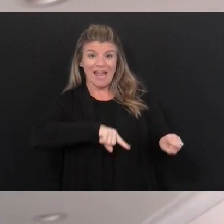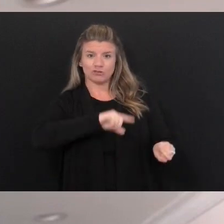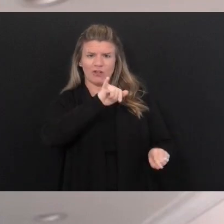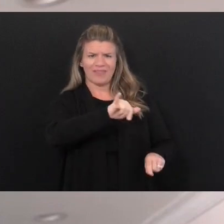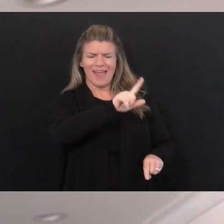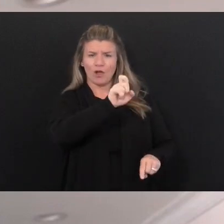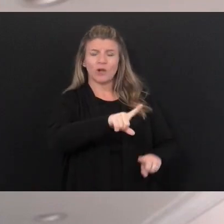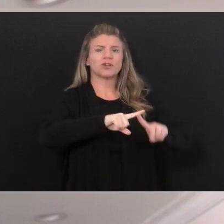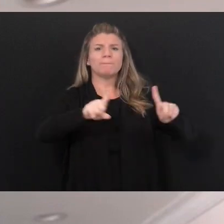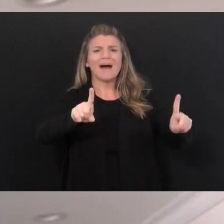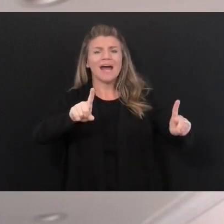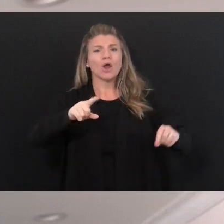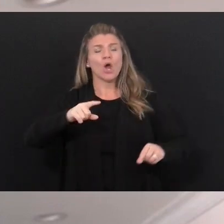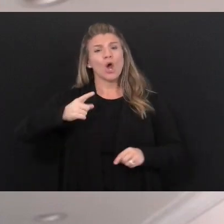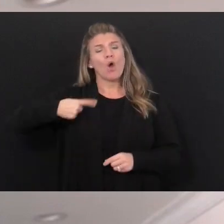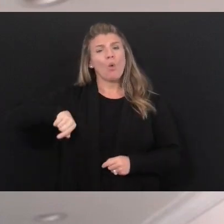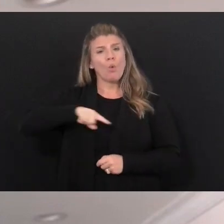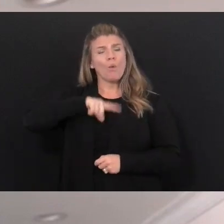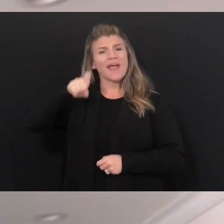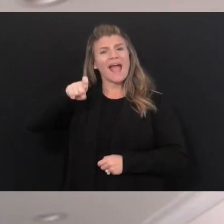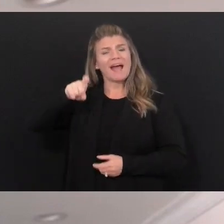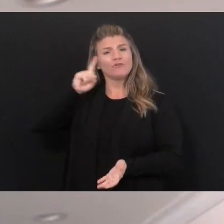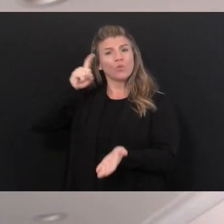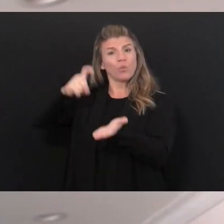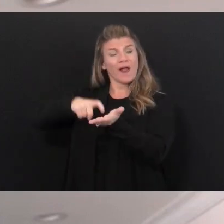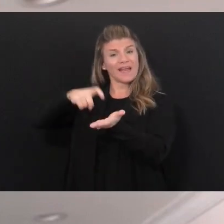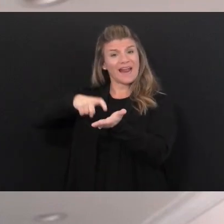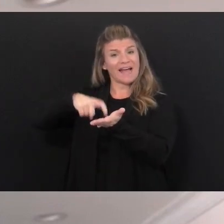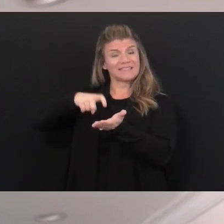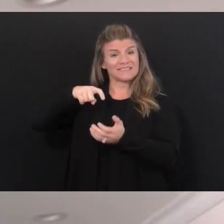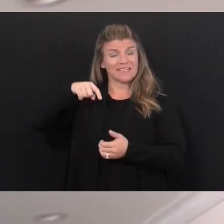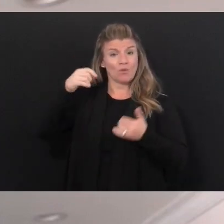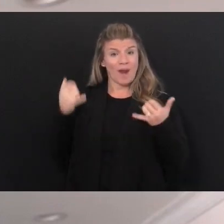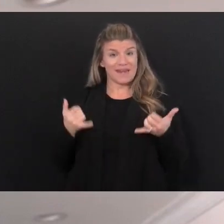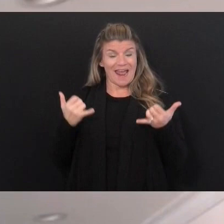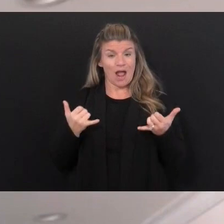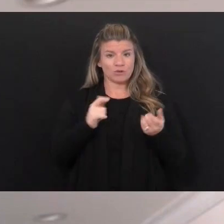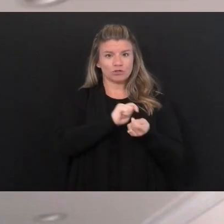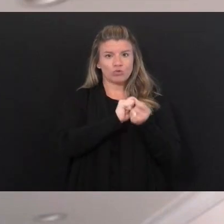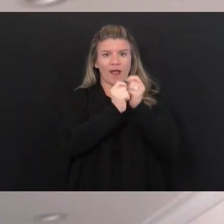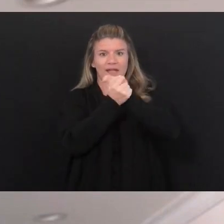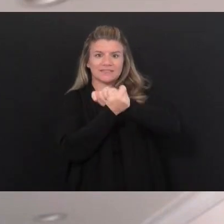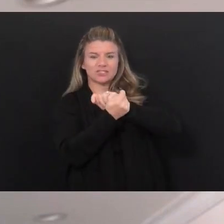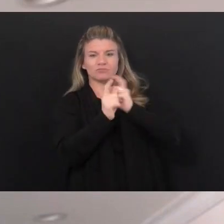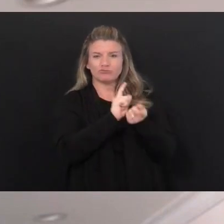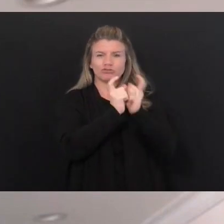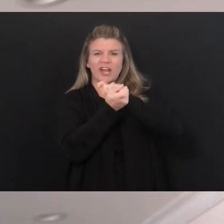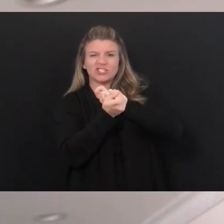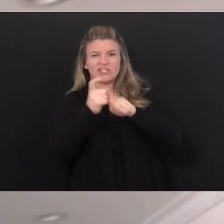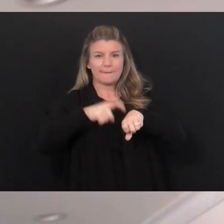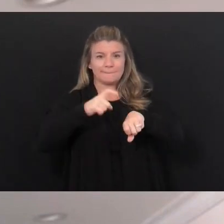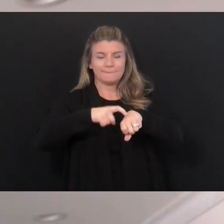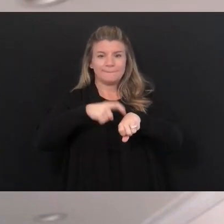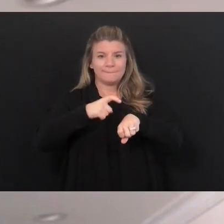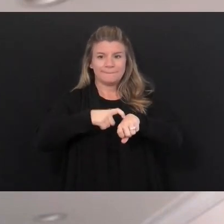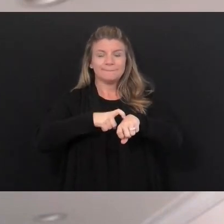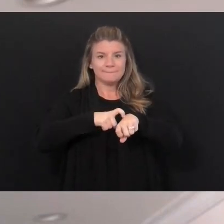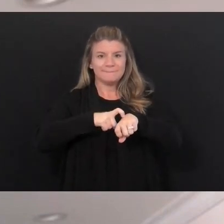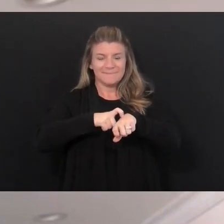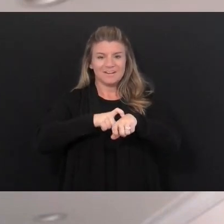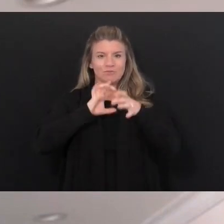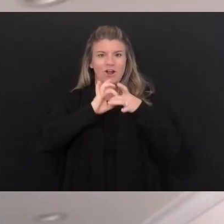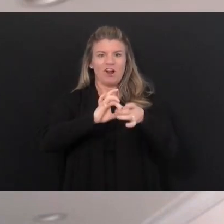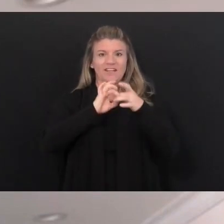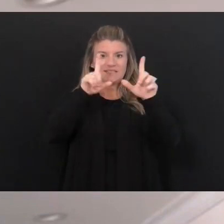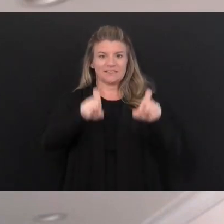that we are in a transition time related to testing. And I won't go